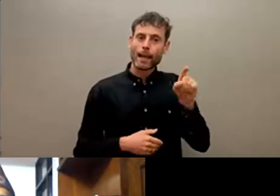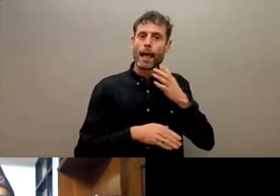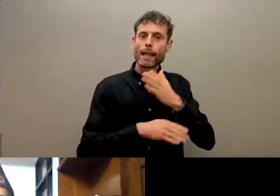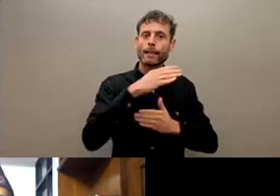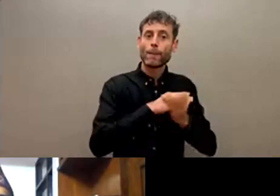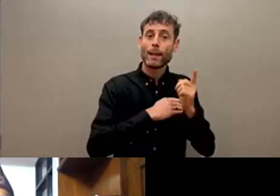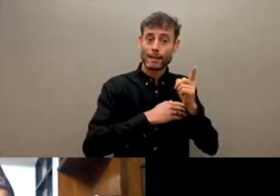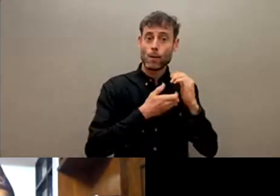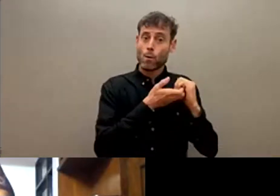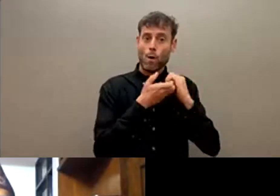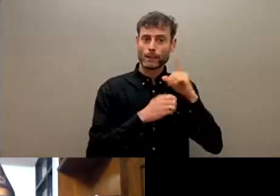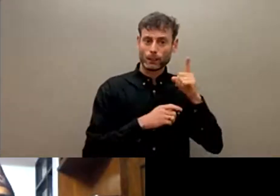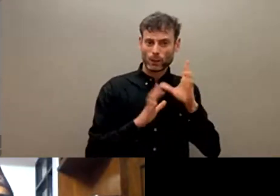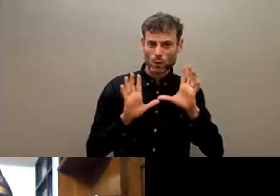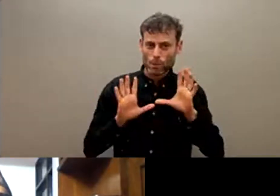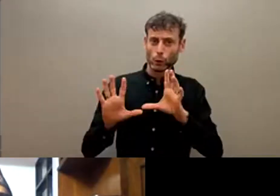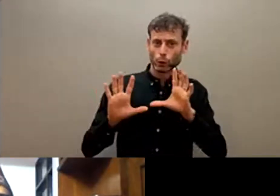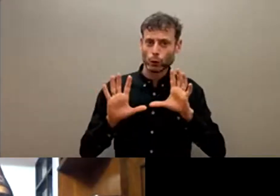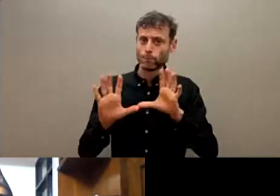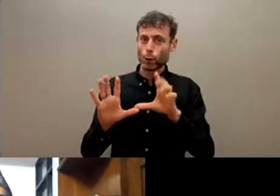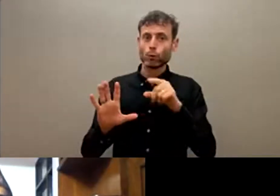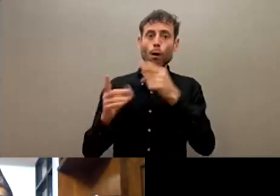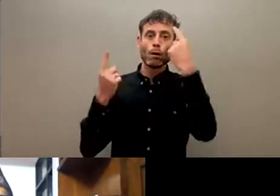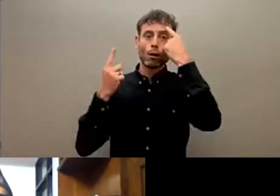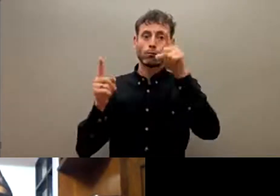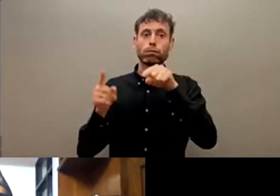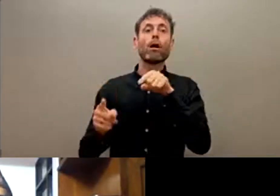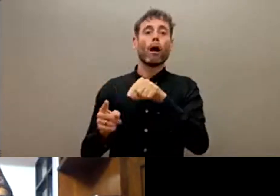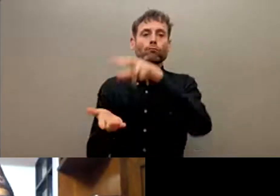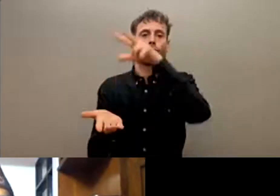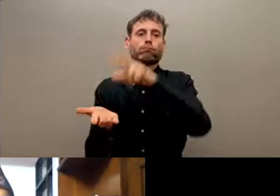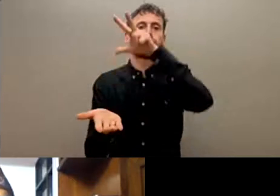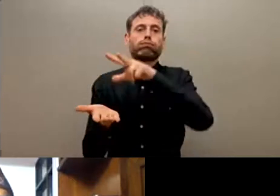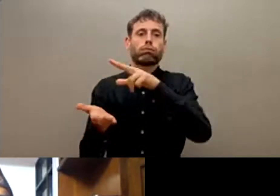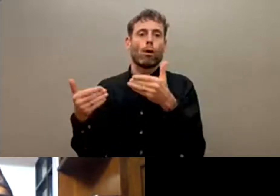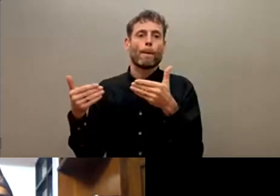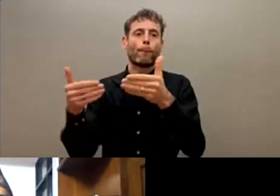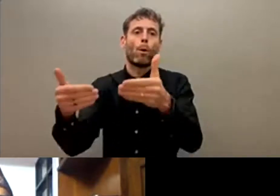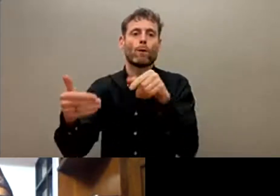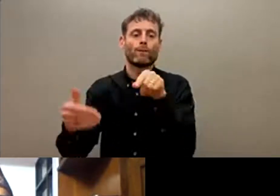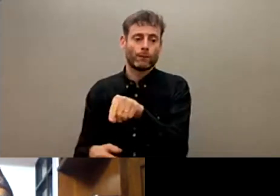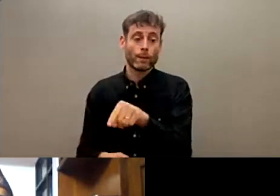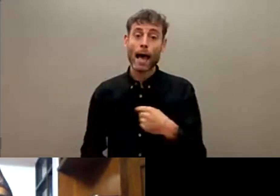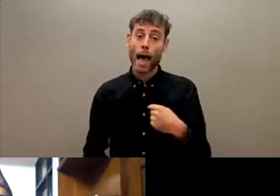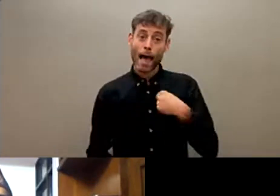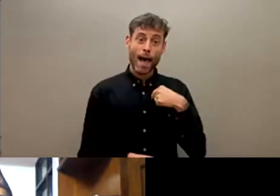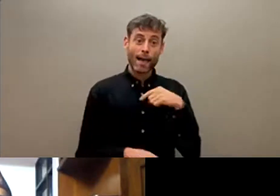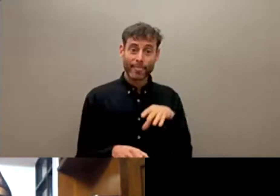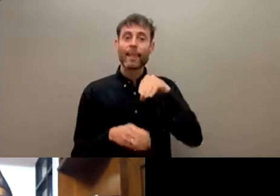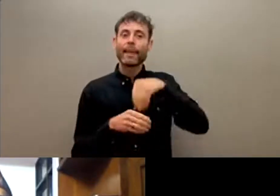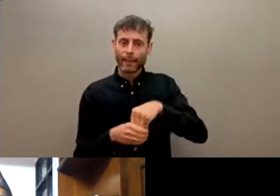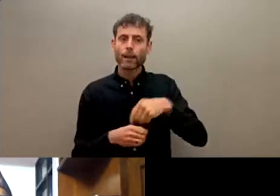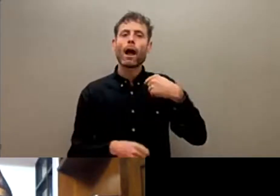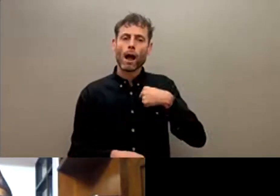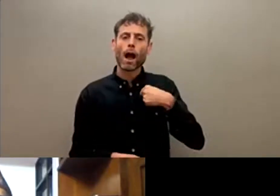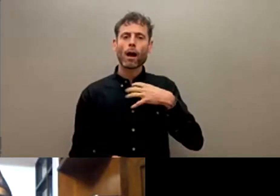the policy change. That time, of course, I was leading the Nepali disability movement as the president of the